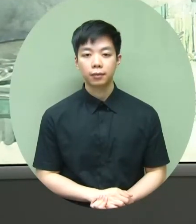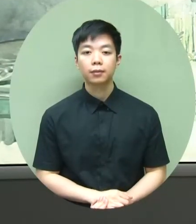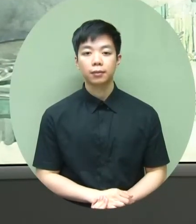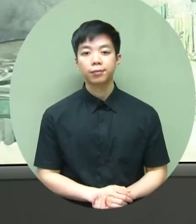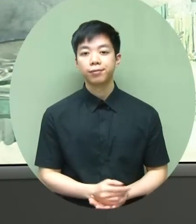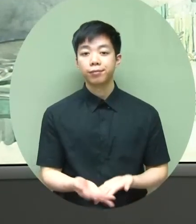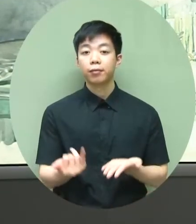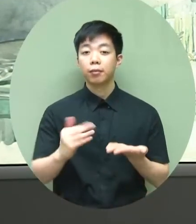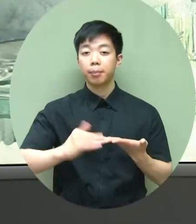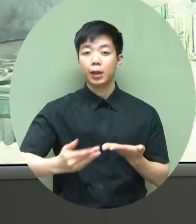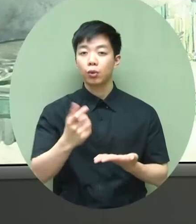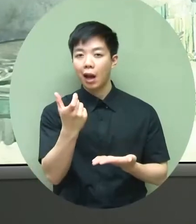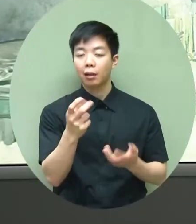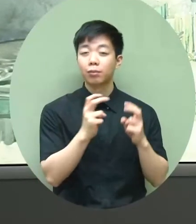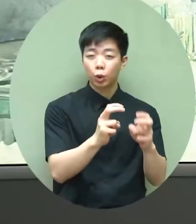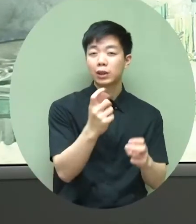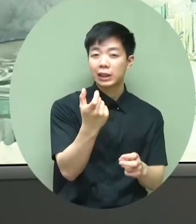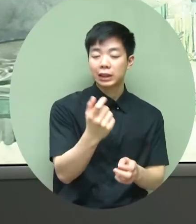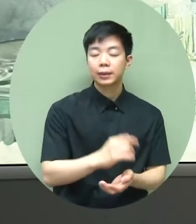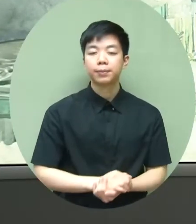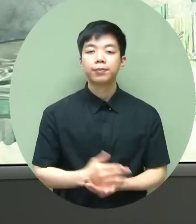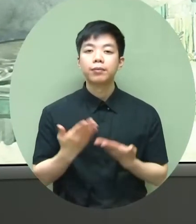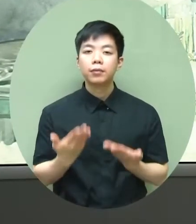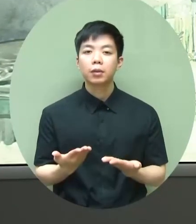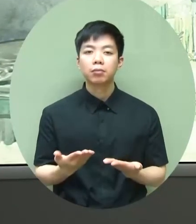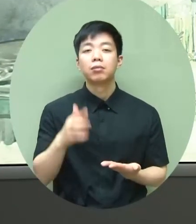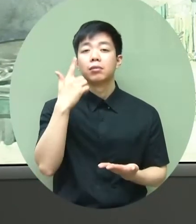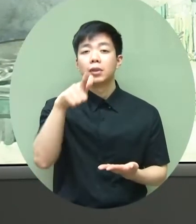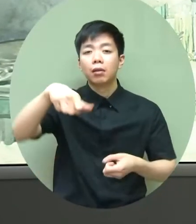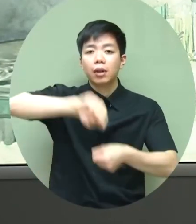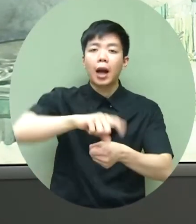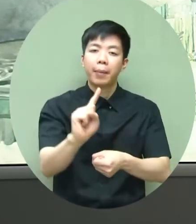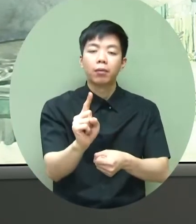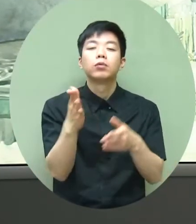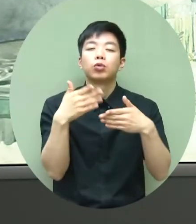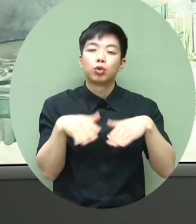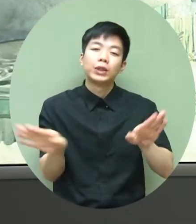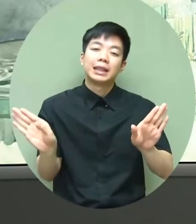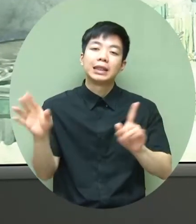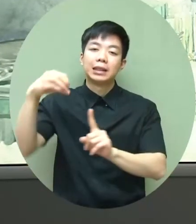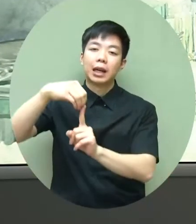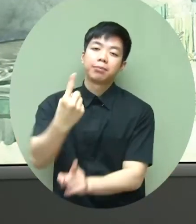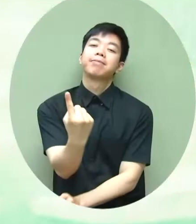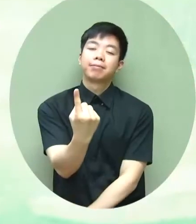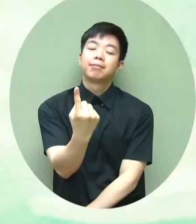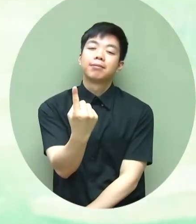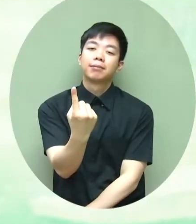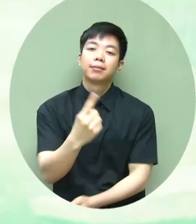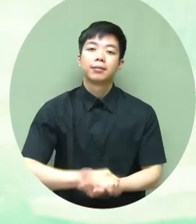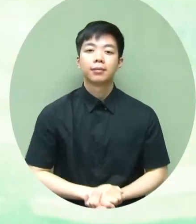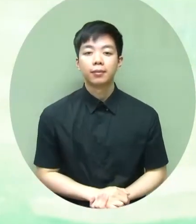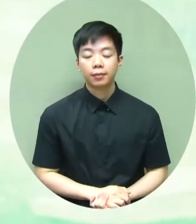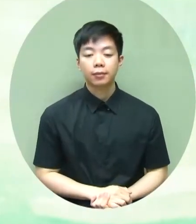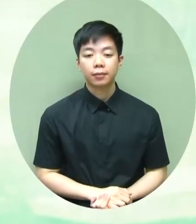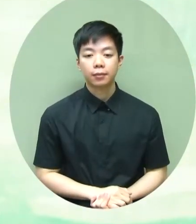Now, when it comes to the fares, we've only got one new station open this time, and that is the